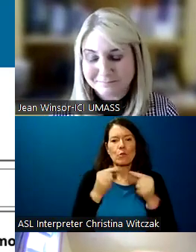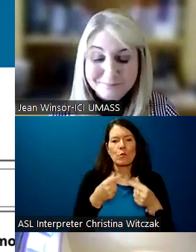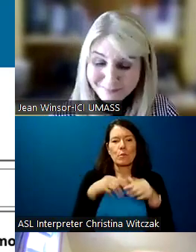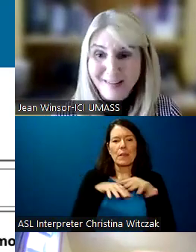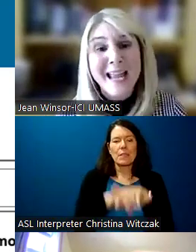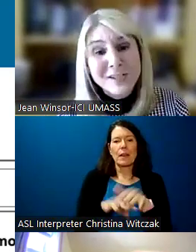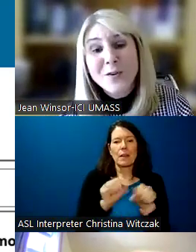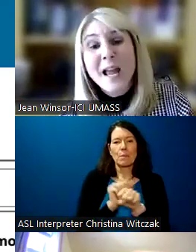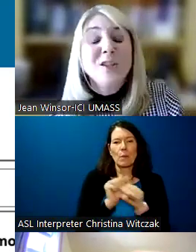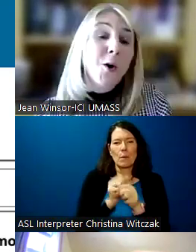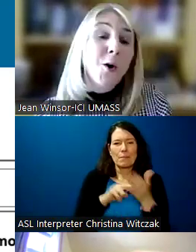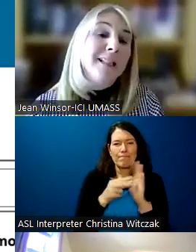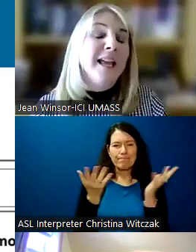defined?